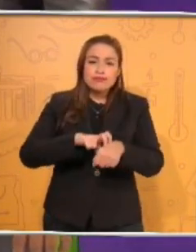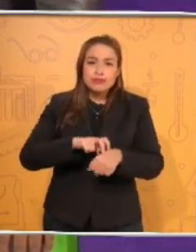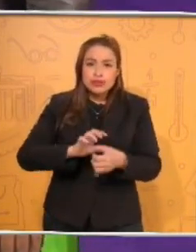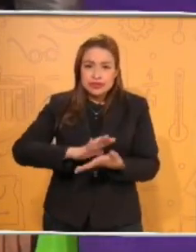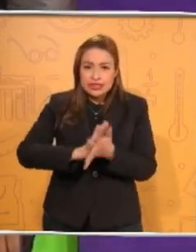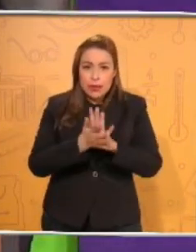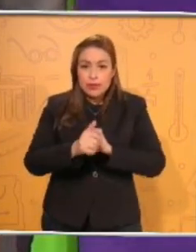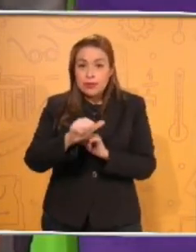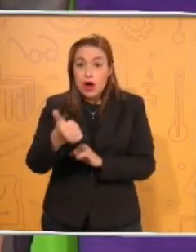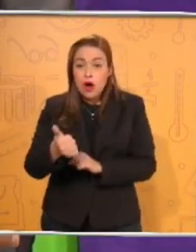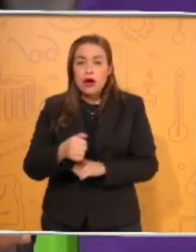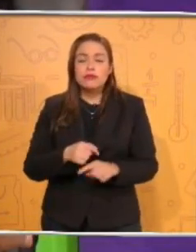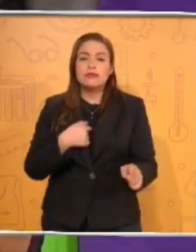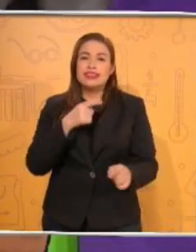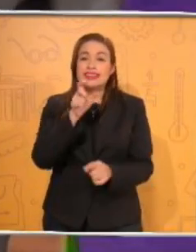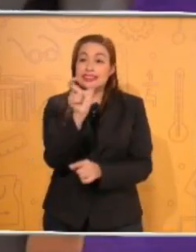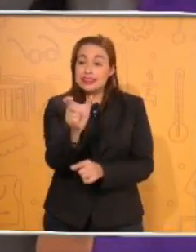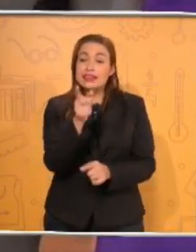the action.